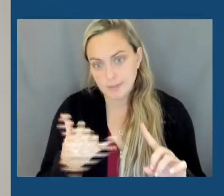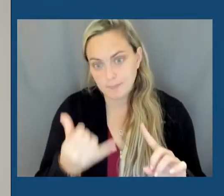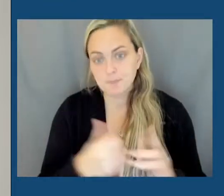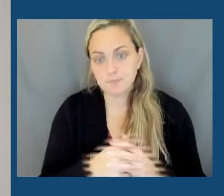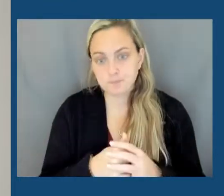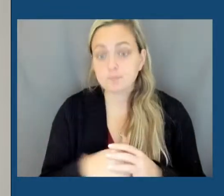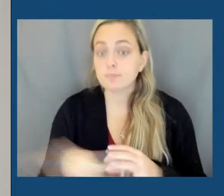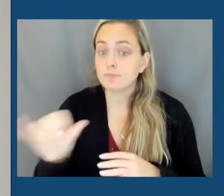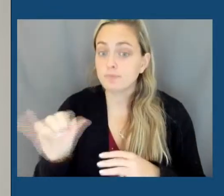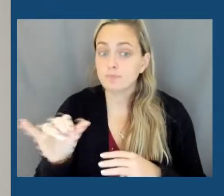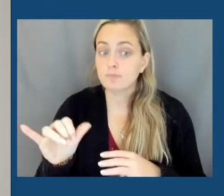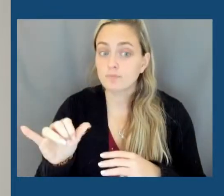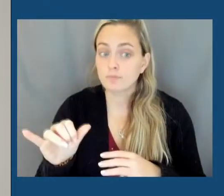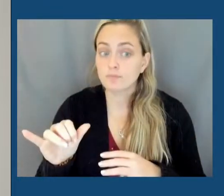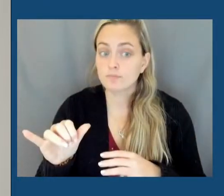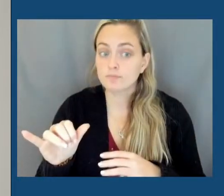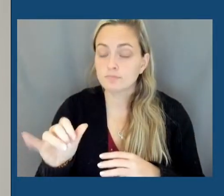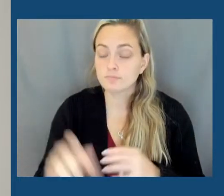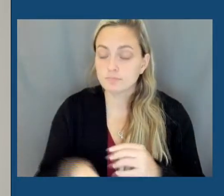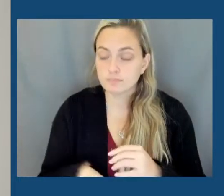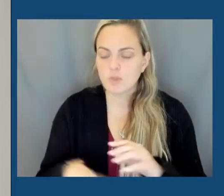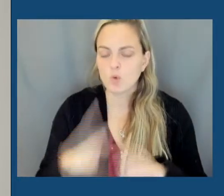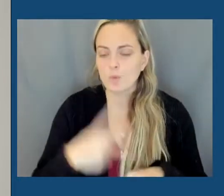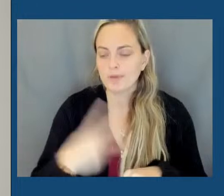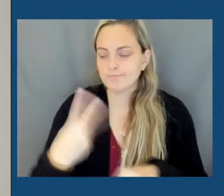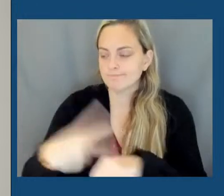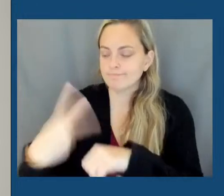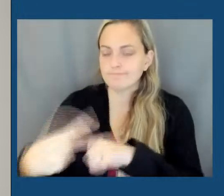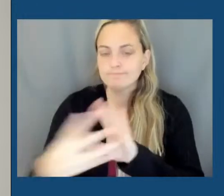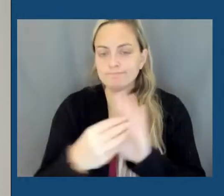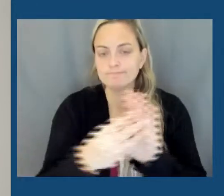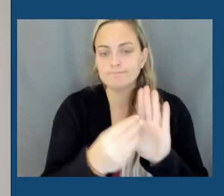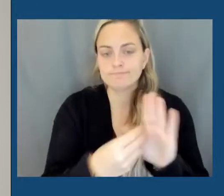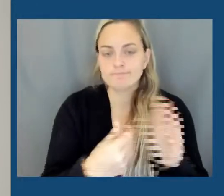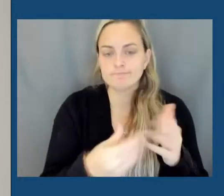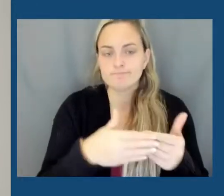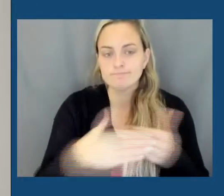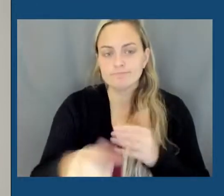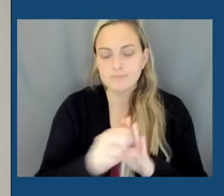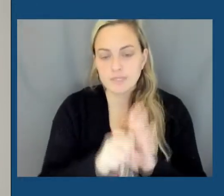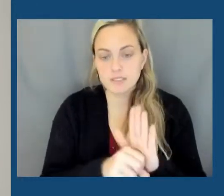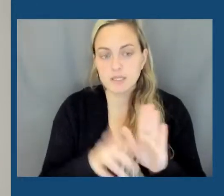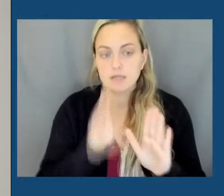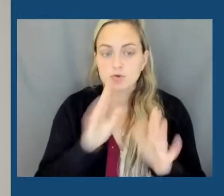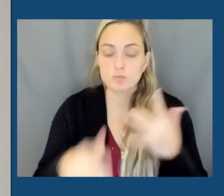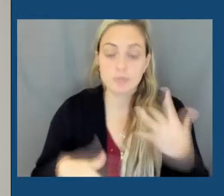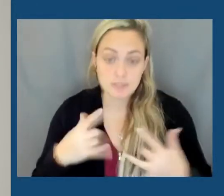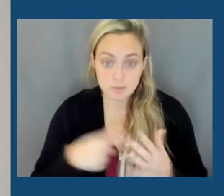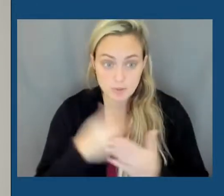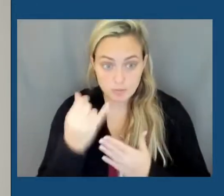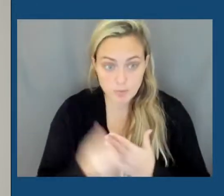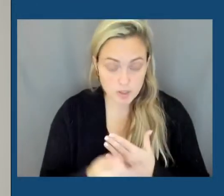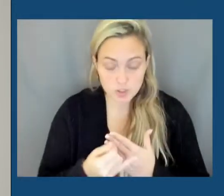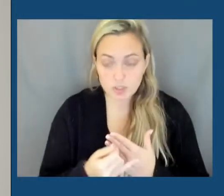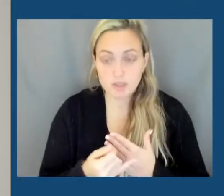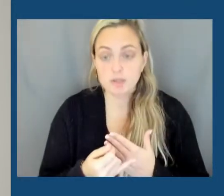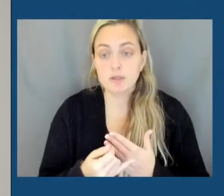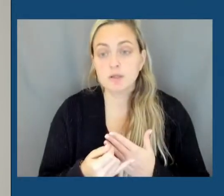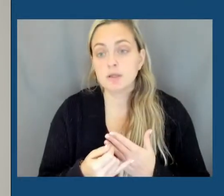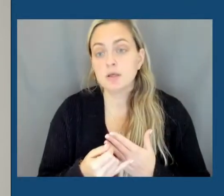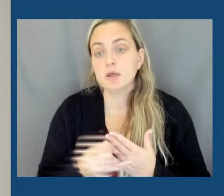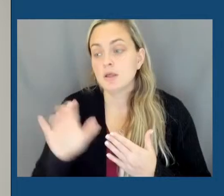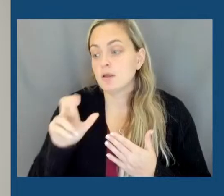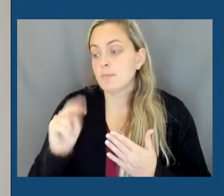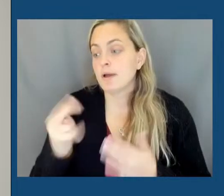also replicating that all over the state of New York. So this is why I'm most excited about this project, if anything, and the